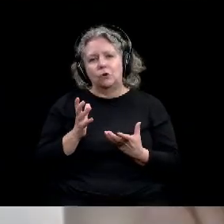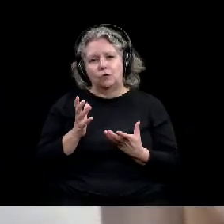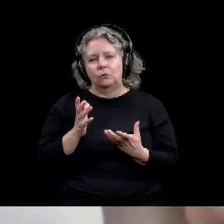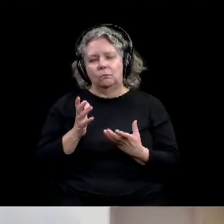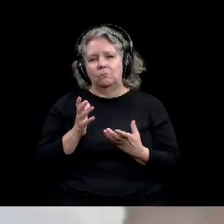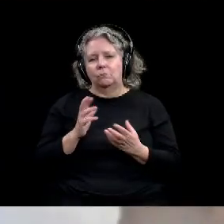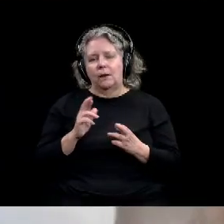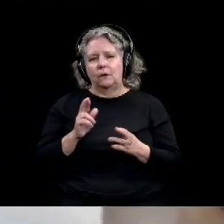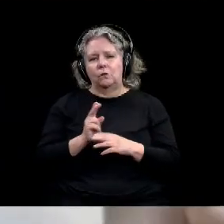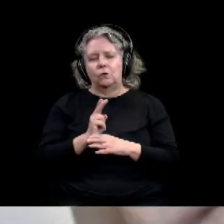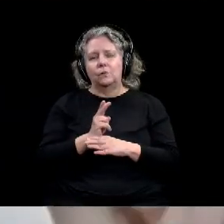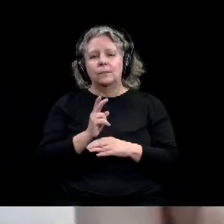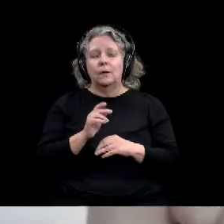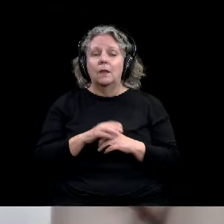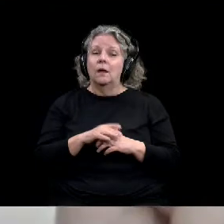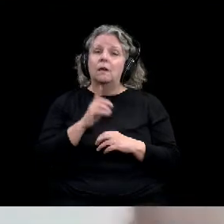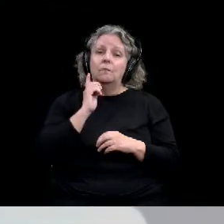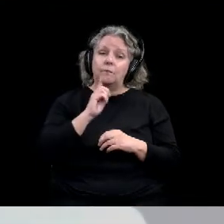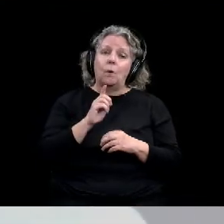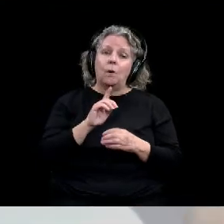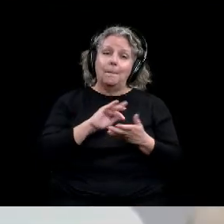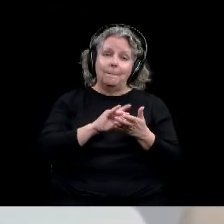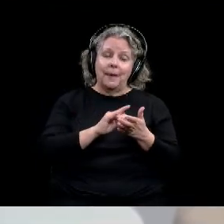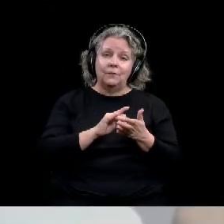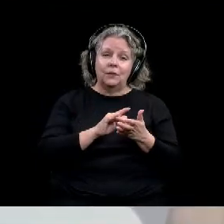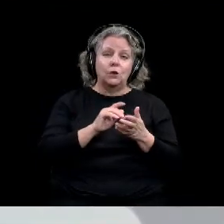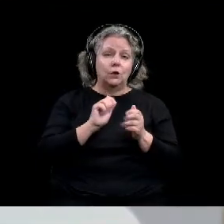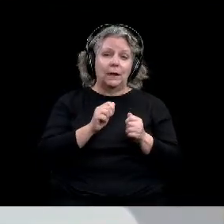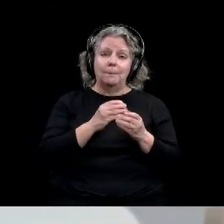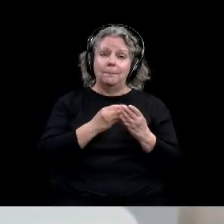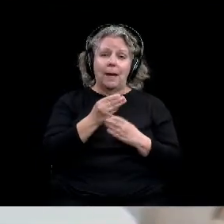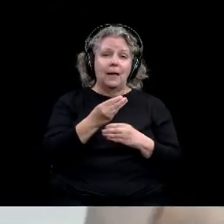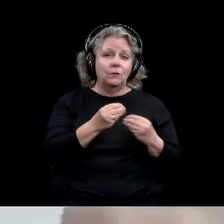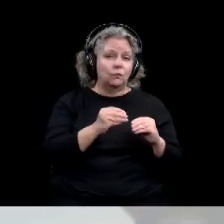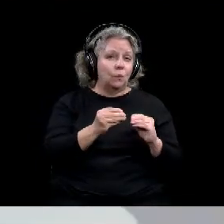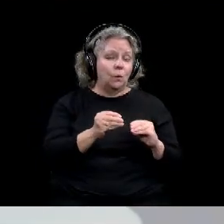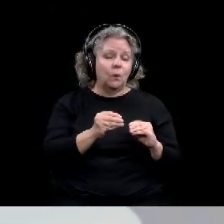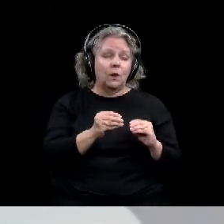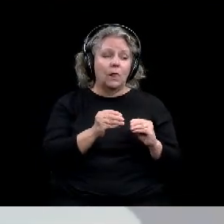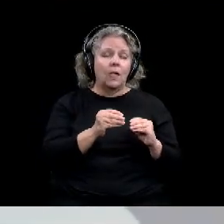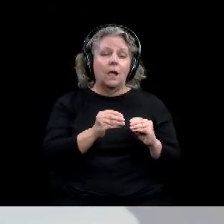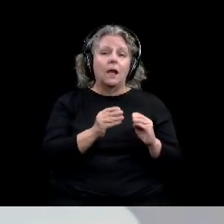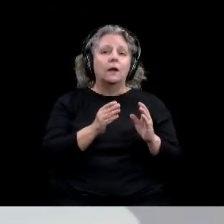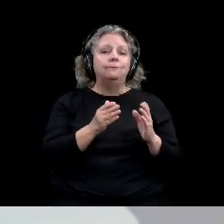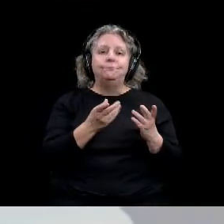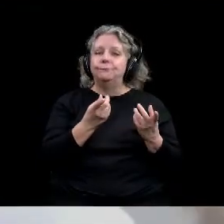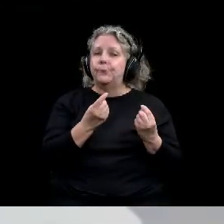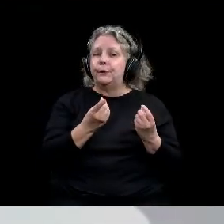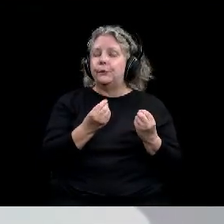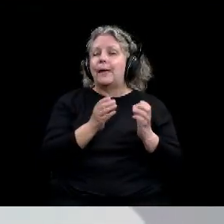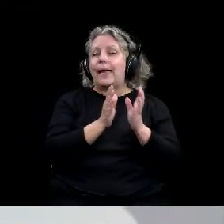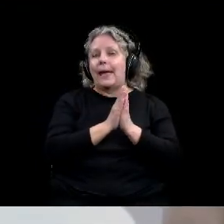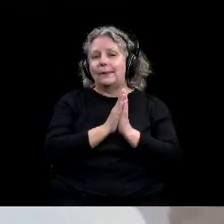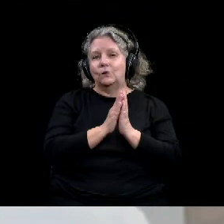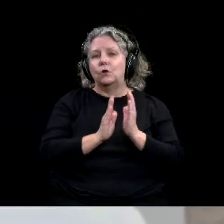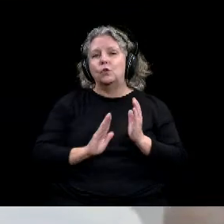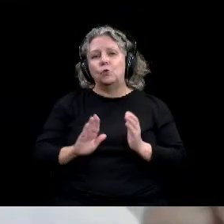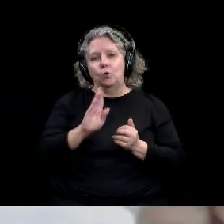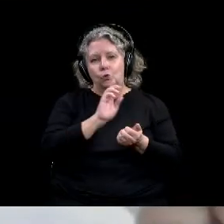advice I can give is just talk with your primary care team. If you have symptoms, there may be